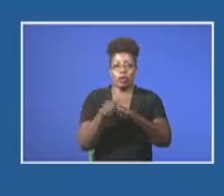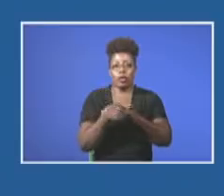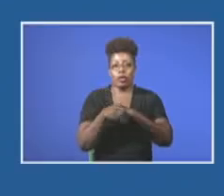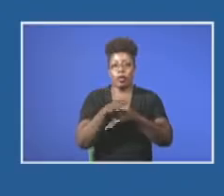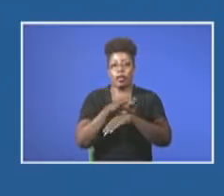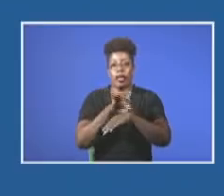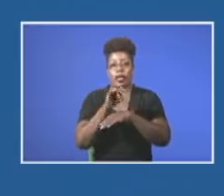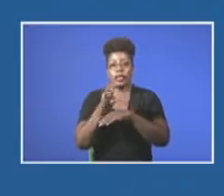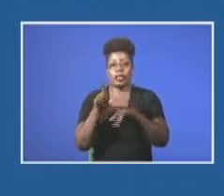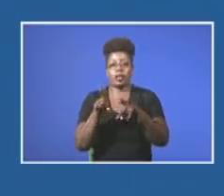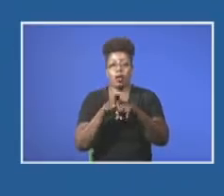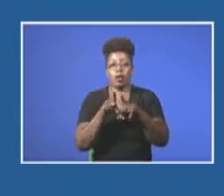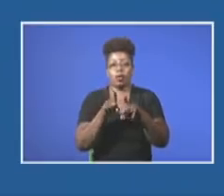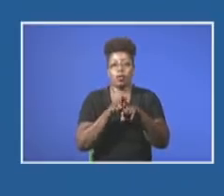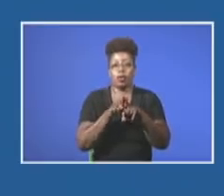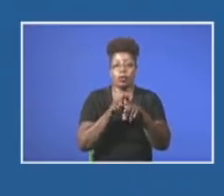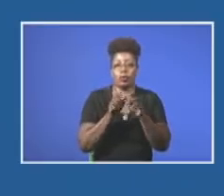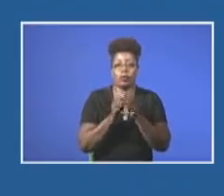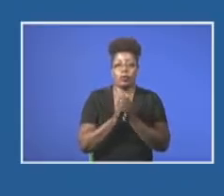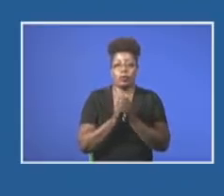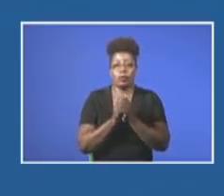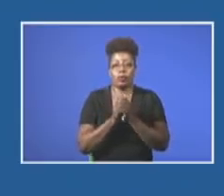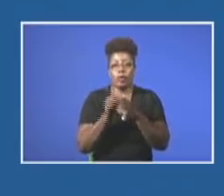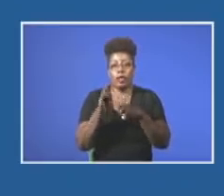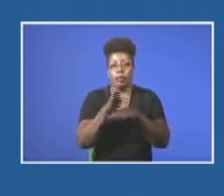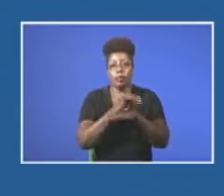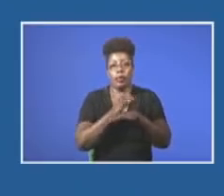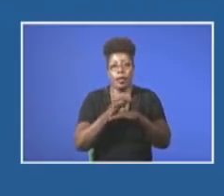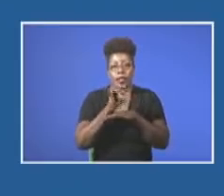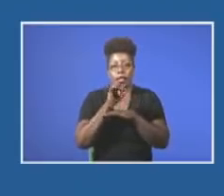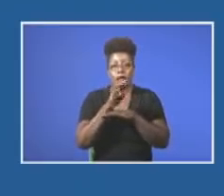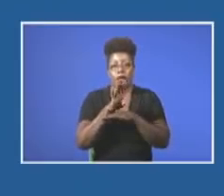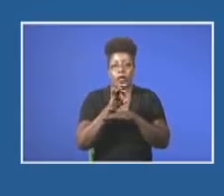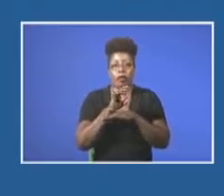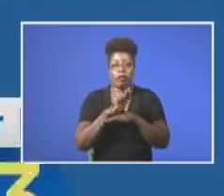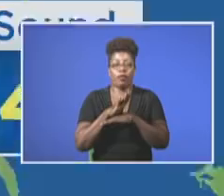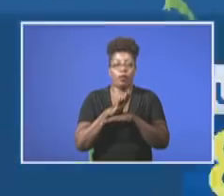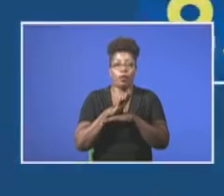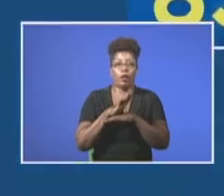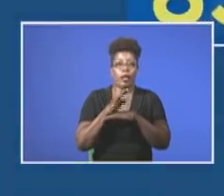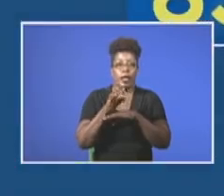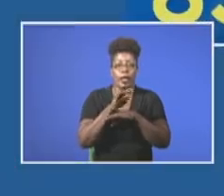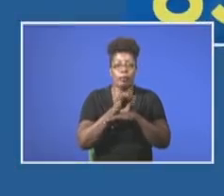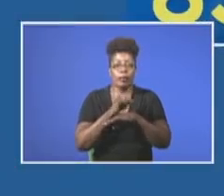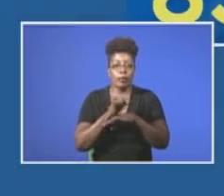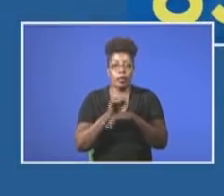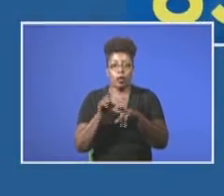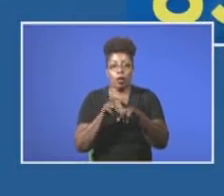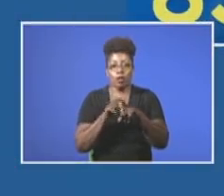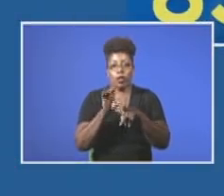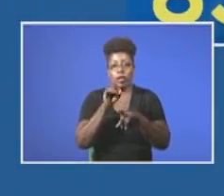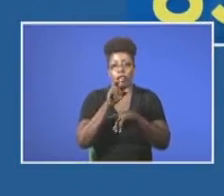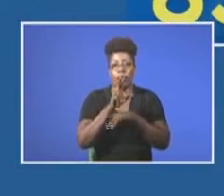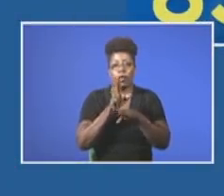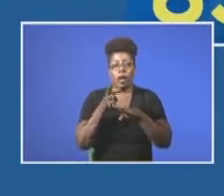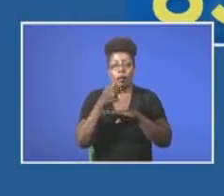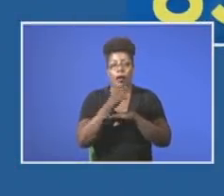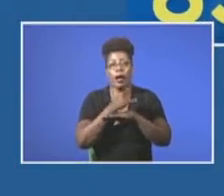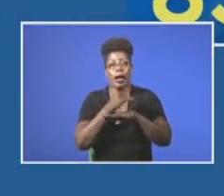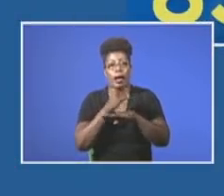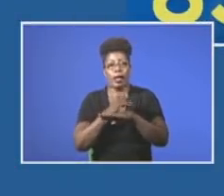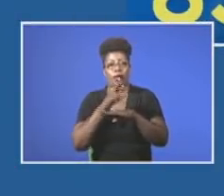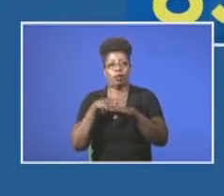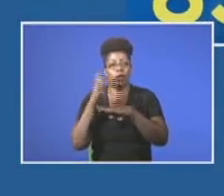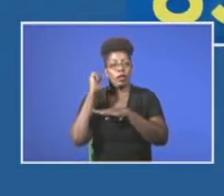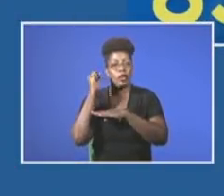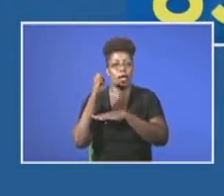in Abaco at 86 degrees. The Berry Islands 84, 84 in Alistown, Bimini as well, 83 in Harbor Island, Rock